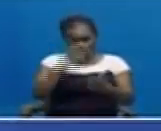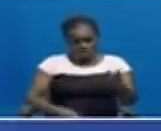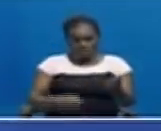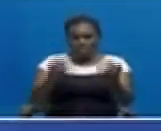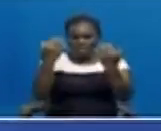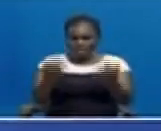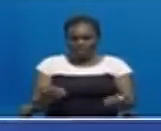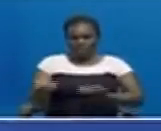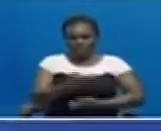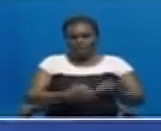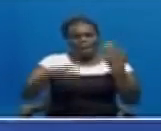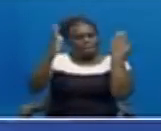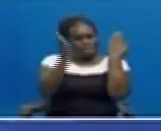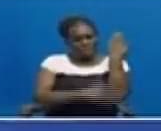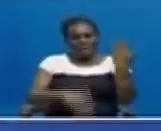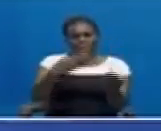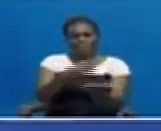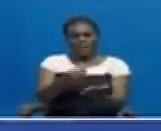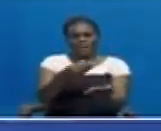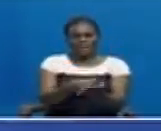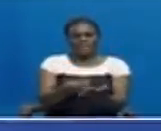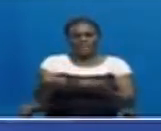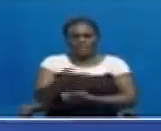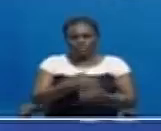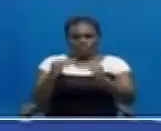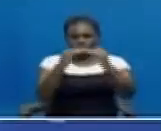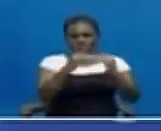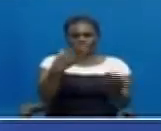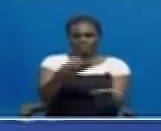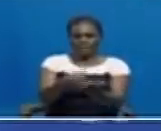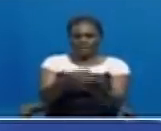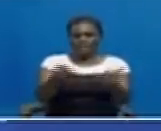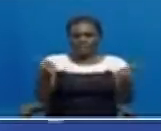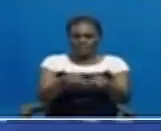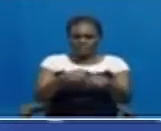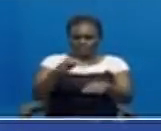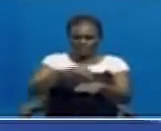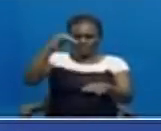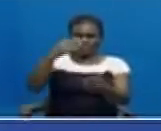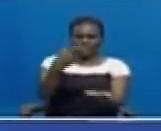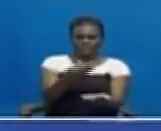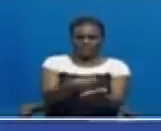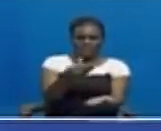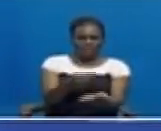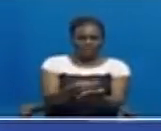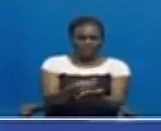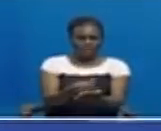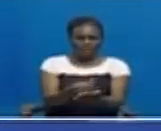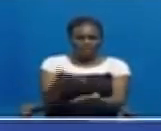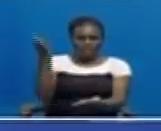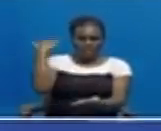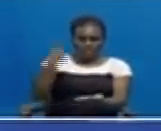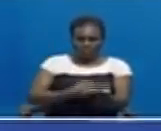economy by worsening the foreign sell-offs that have characterized the equity market this year and further hurting the shilling. Last couple of